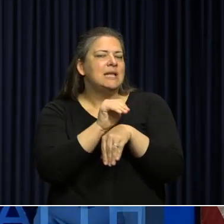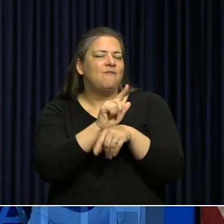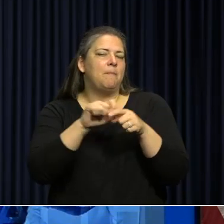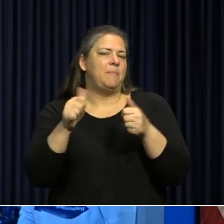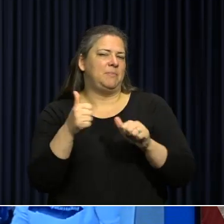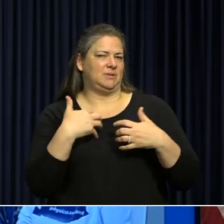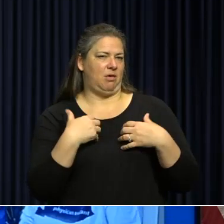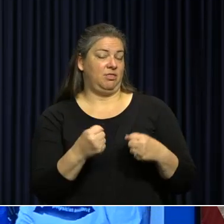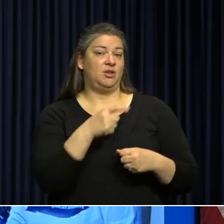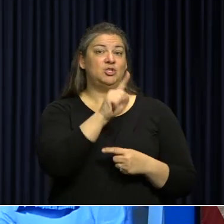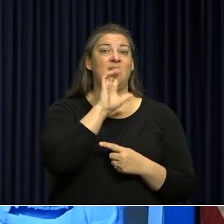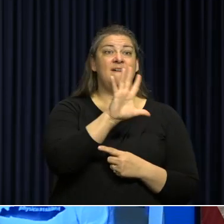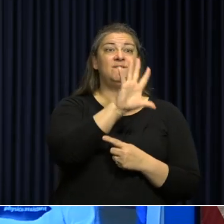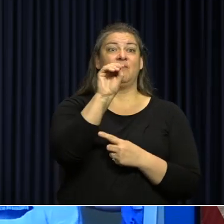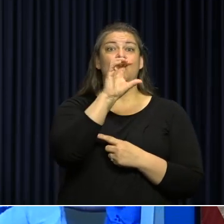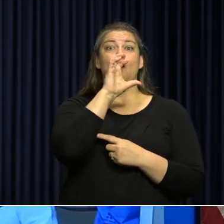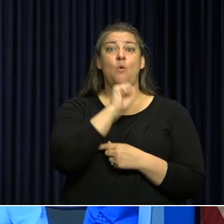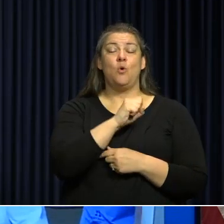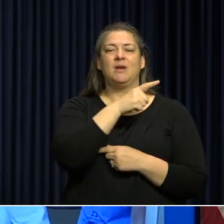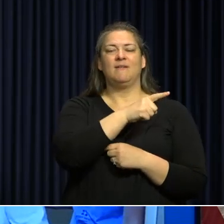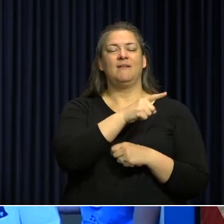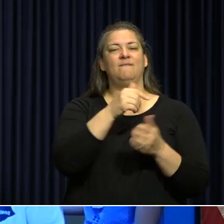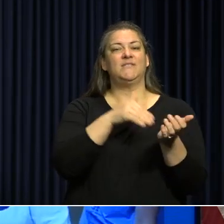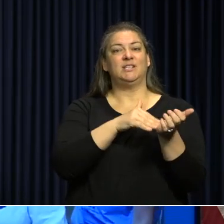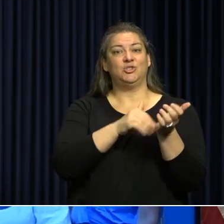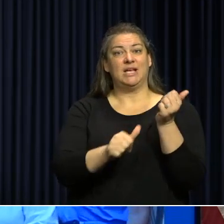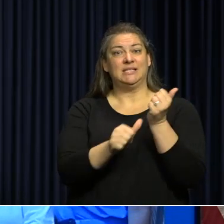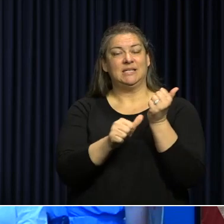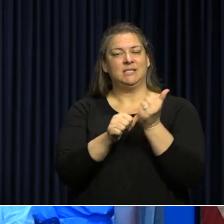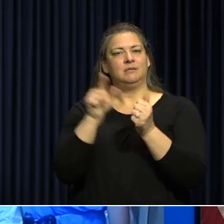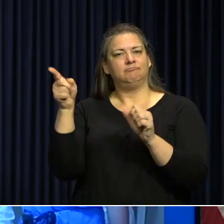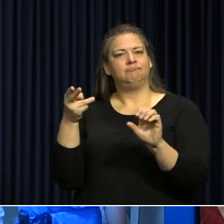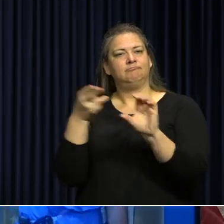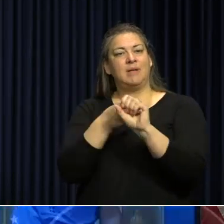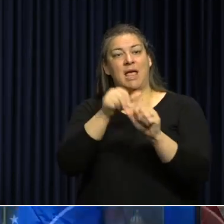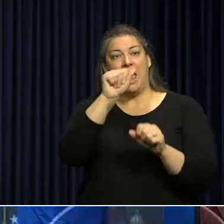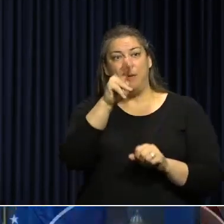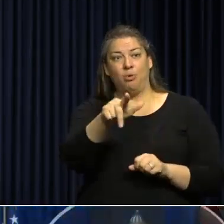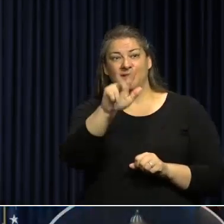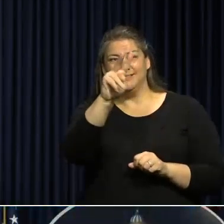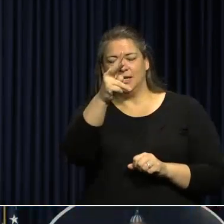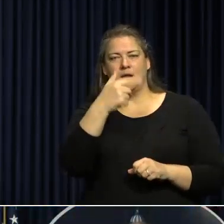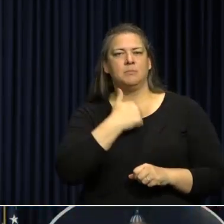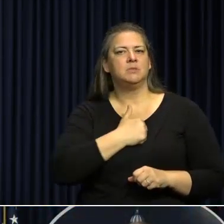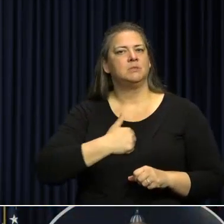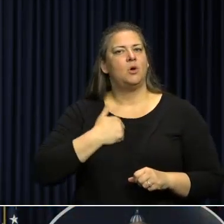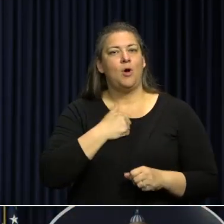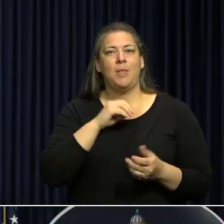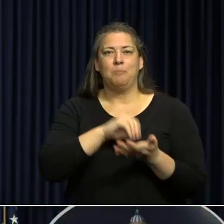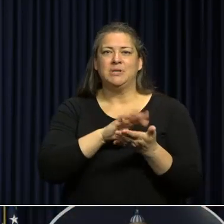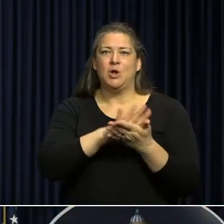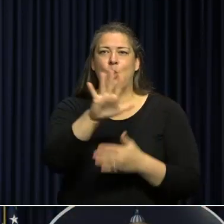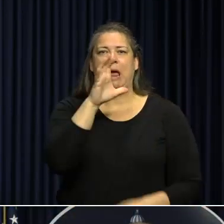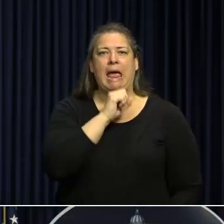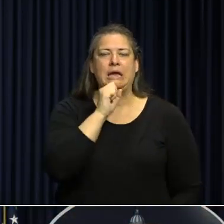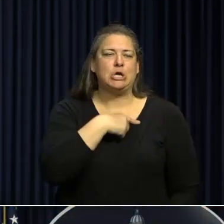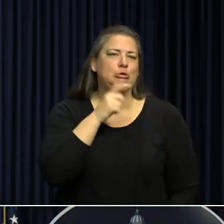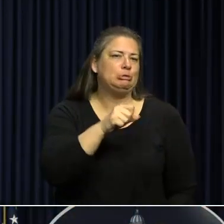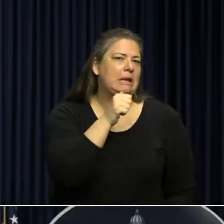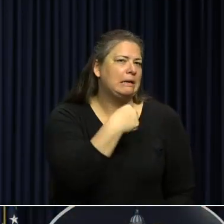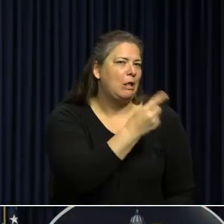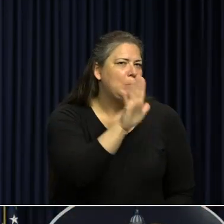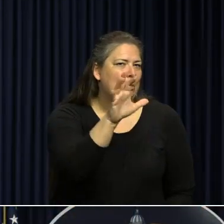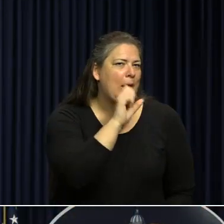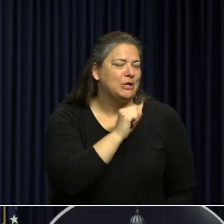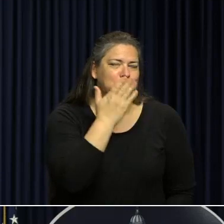The 50-year-old physician assistant had been admitted on April 2nd. And I apologize, they put your age down here, and I should not have read it.